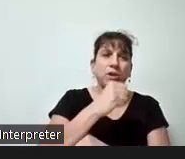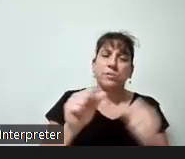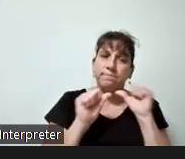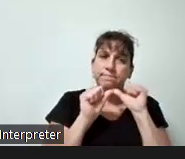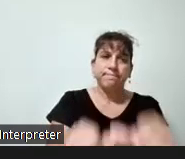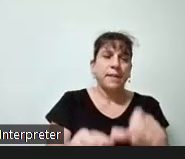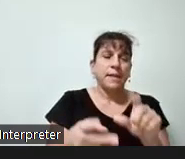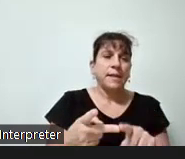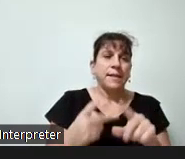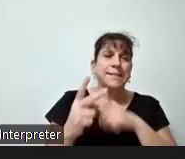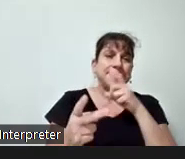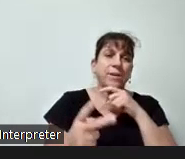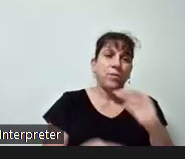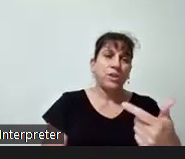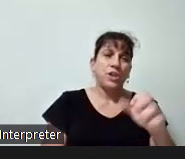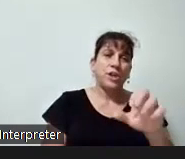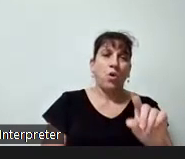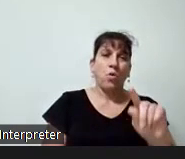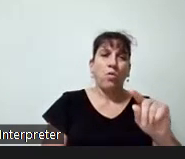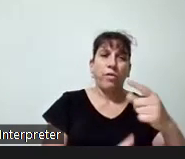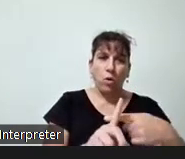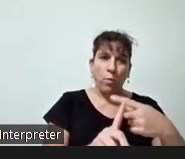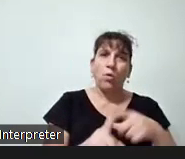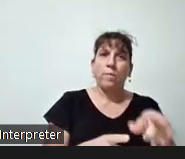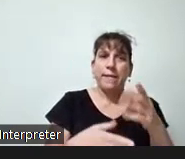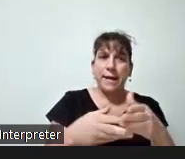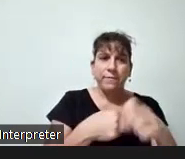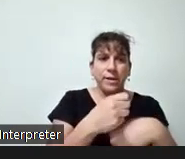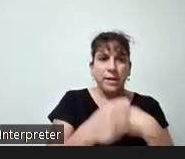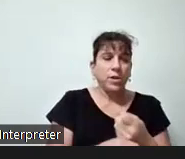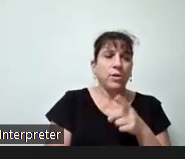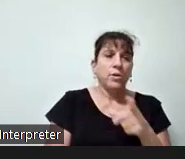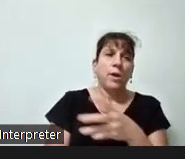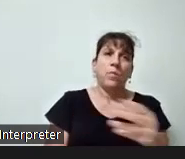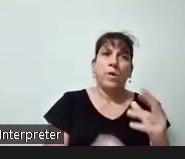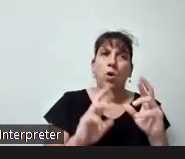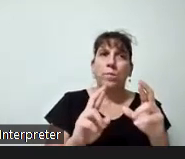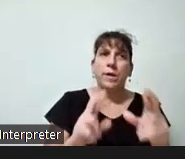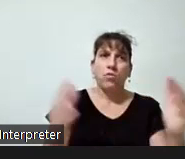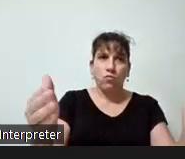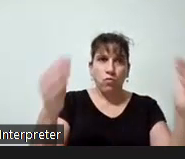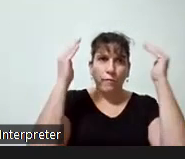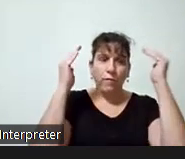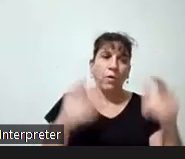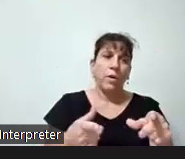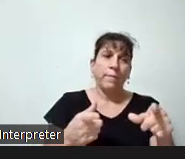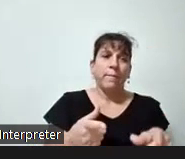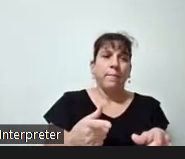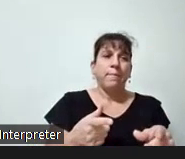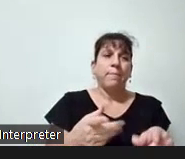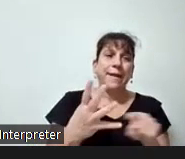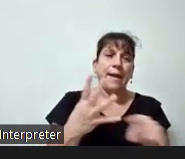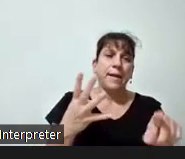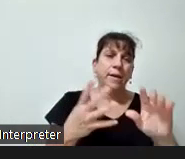geothermal work through the end of the year. We'll still starting that by the end of the year. We hope to start getting the roofing on by end of